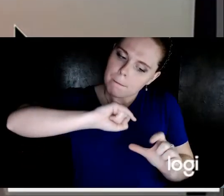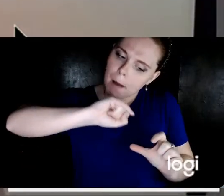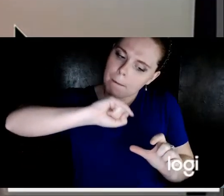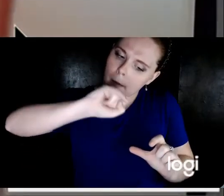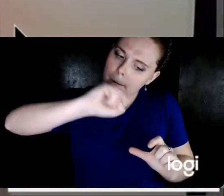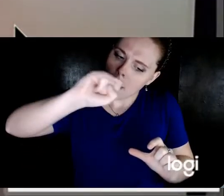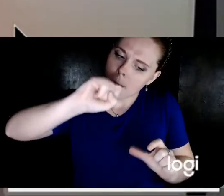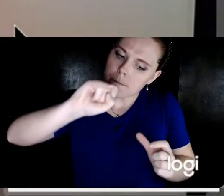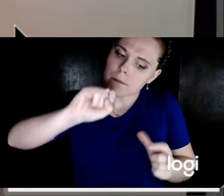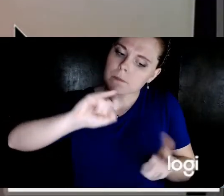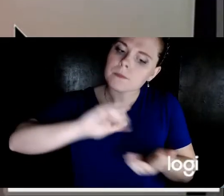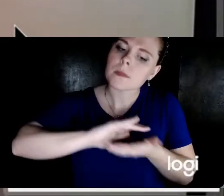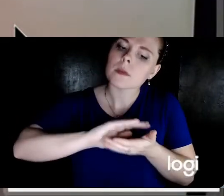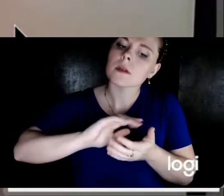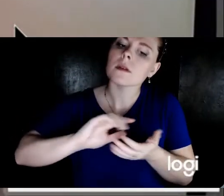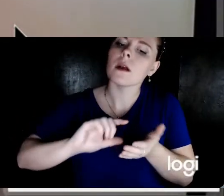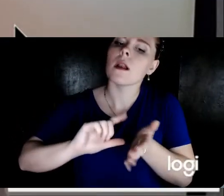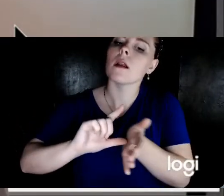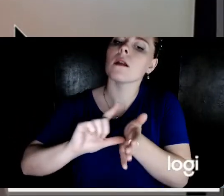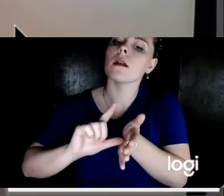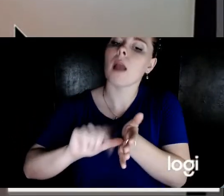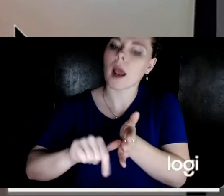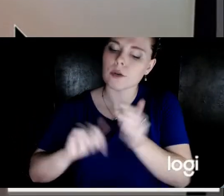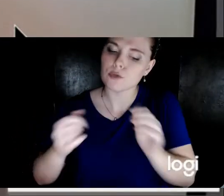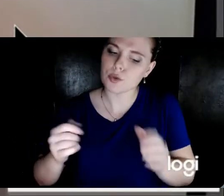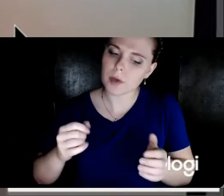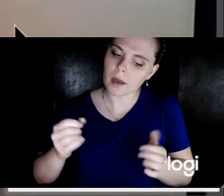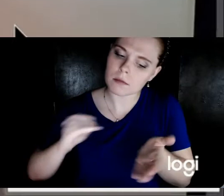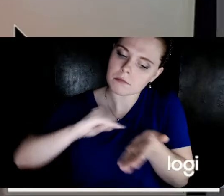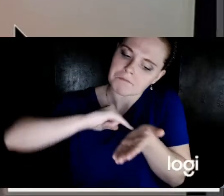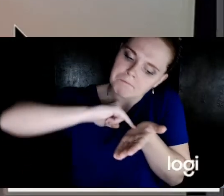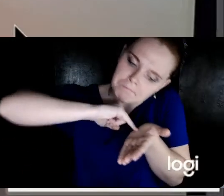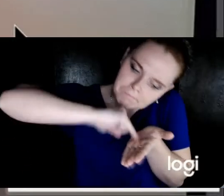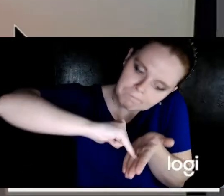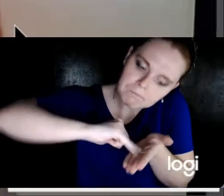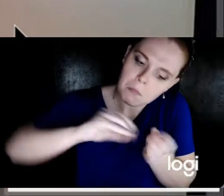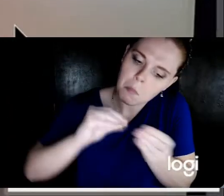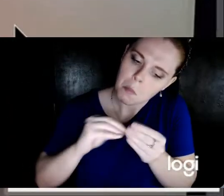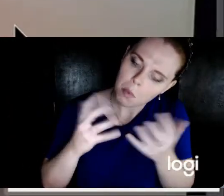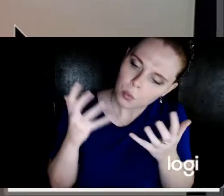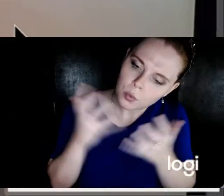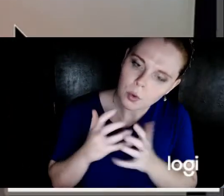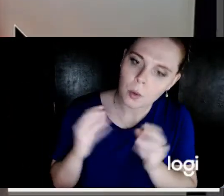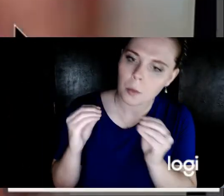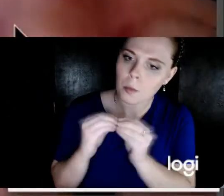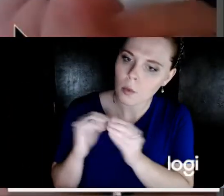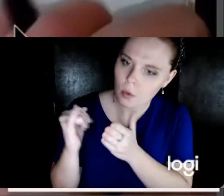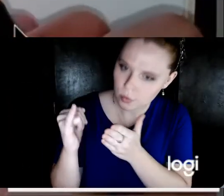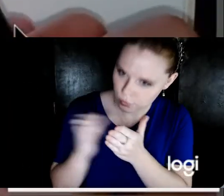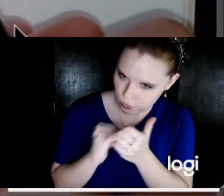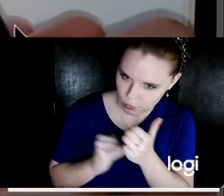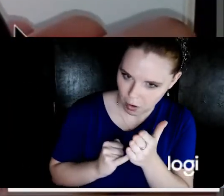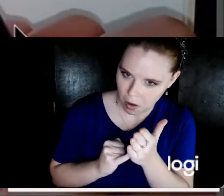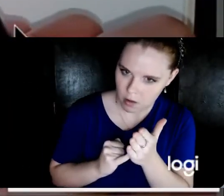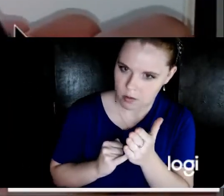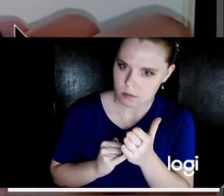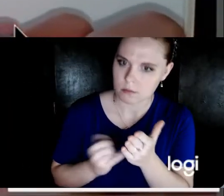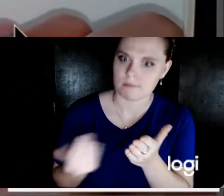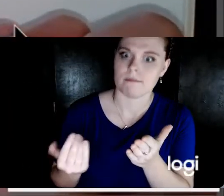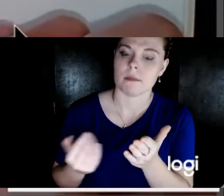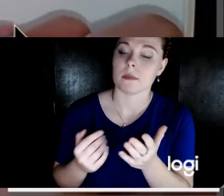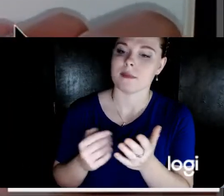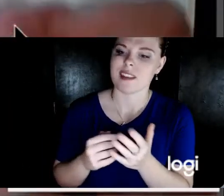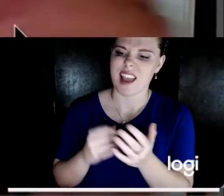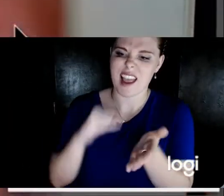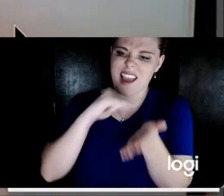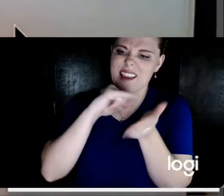And then you can go over and get your lines darker as you draw. And then you can come back and erase